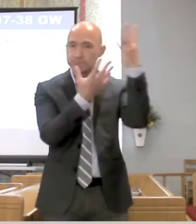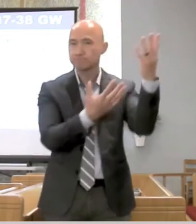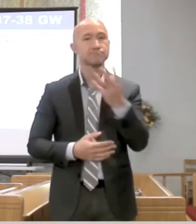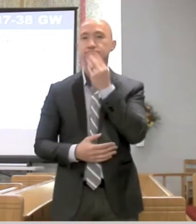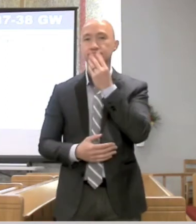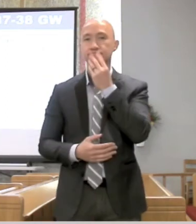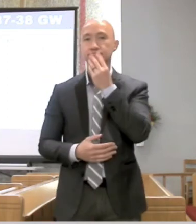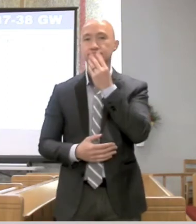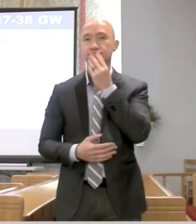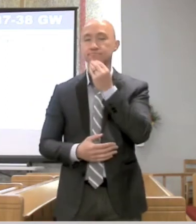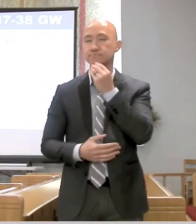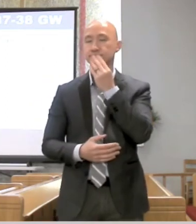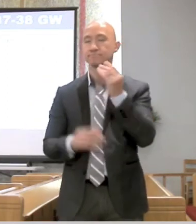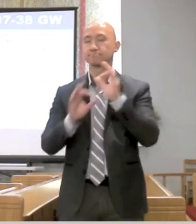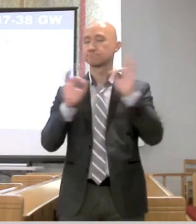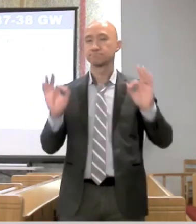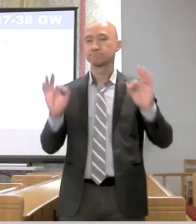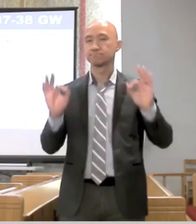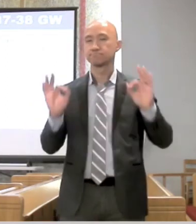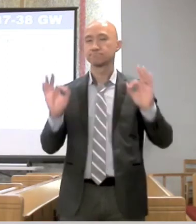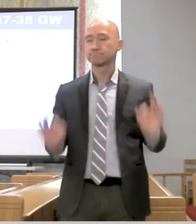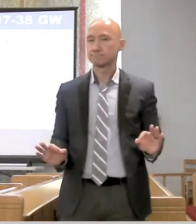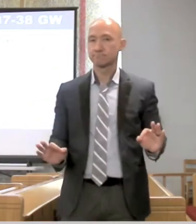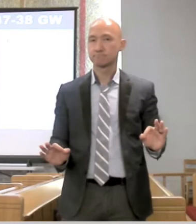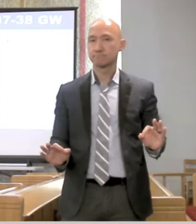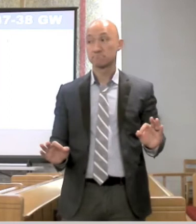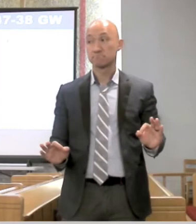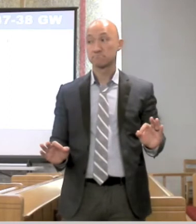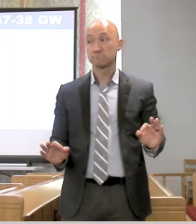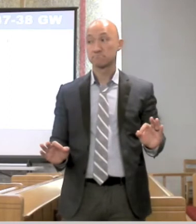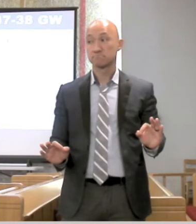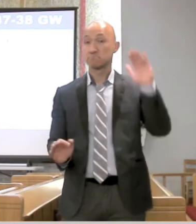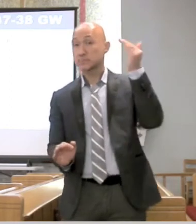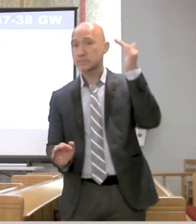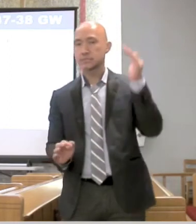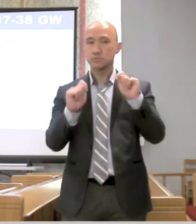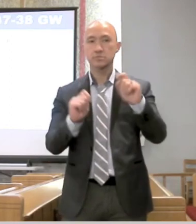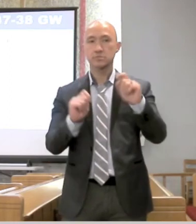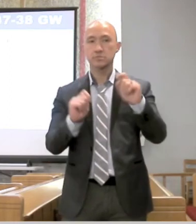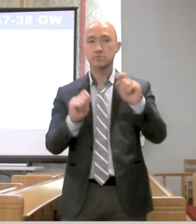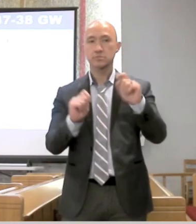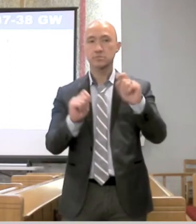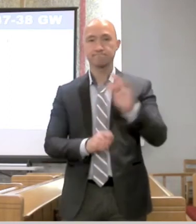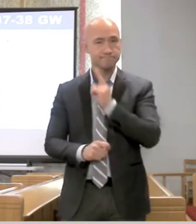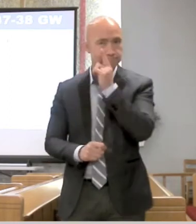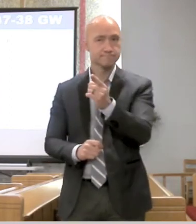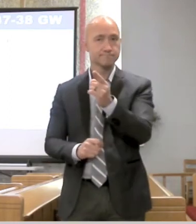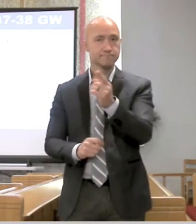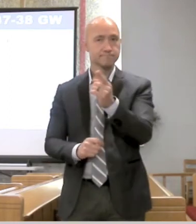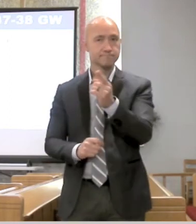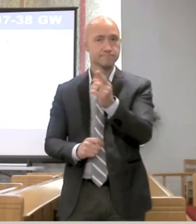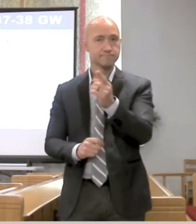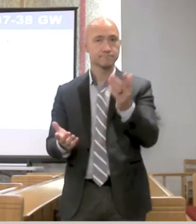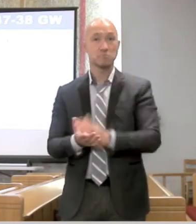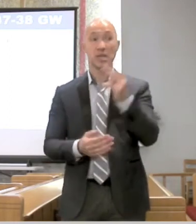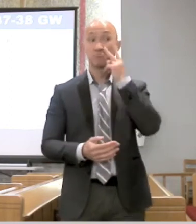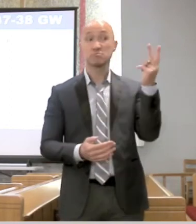down to the bottom of things. It seems right on the outside that he's trying to find exactly what is he guilty of. I'm not just